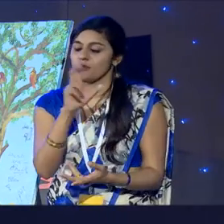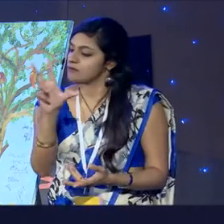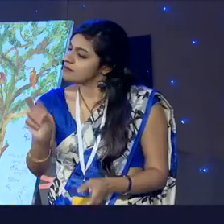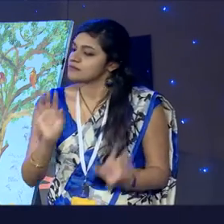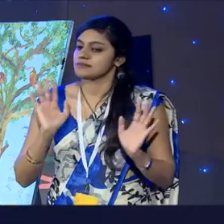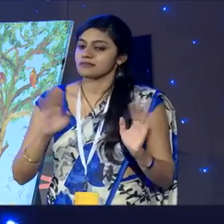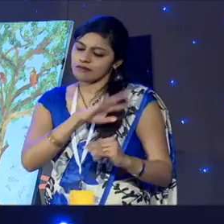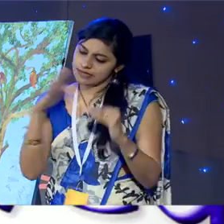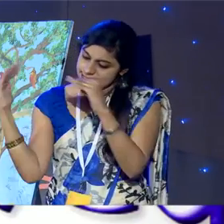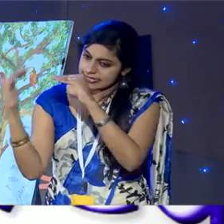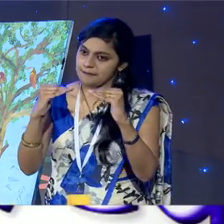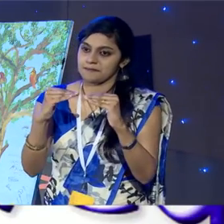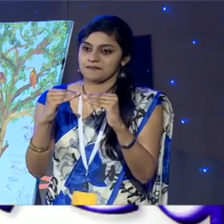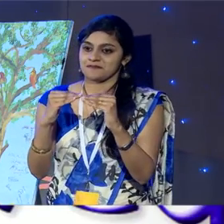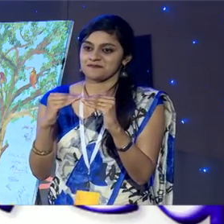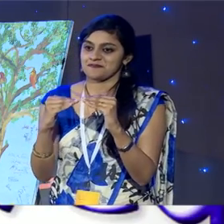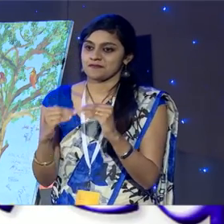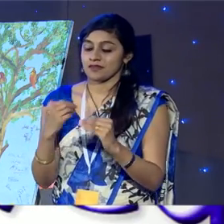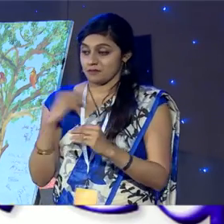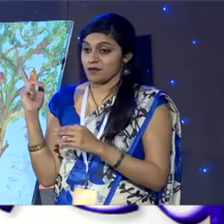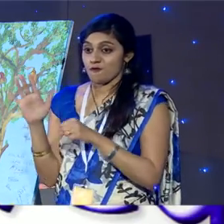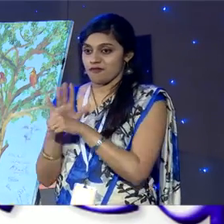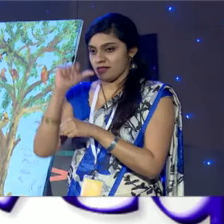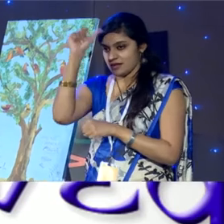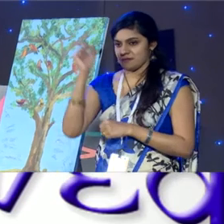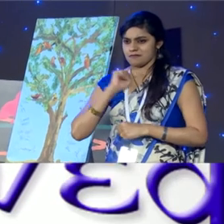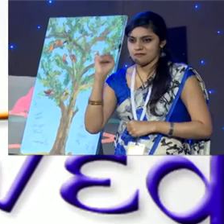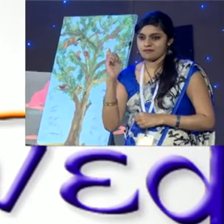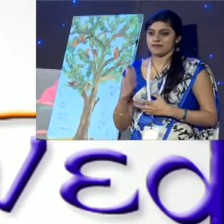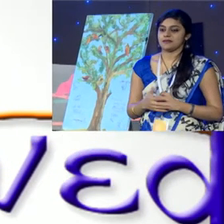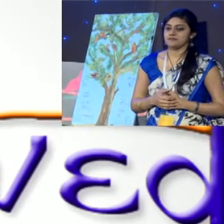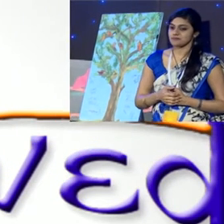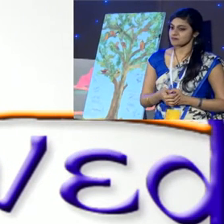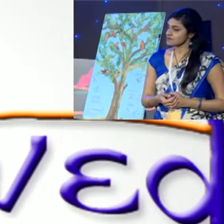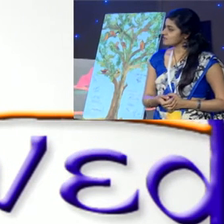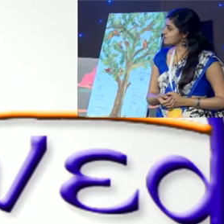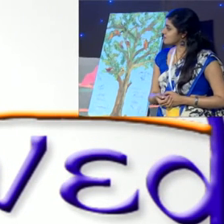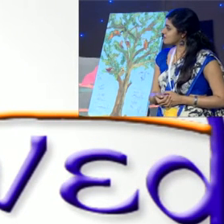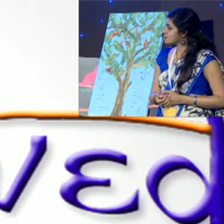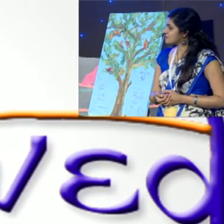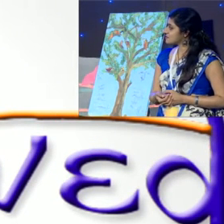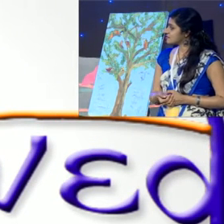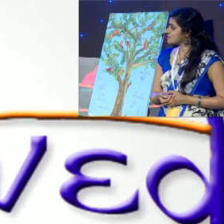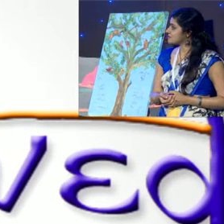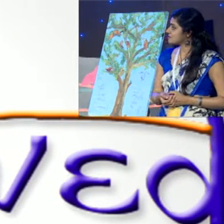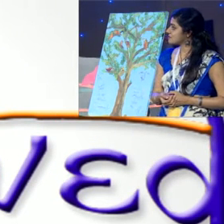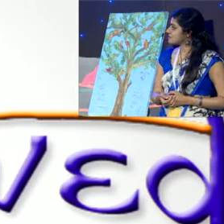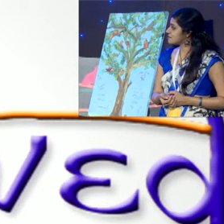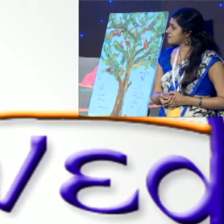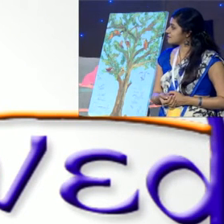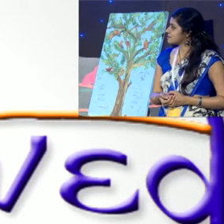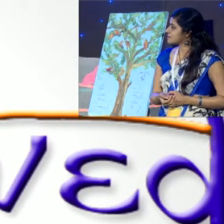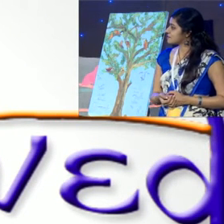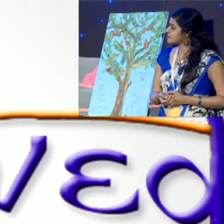So I'm launching this campaign. It's a nationwide campaign against comedians and political people who want